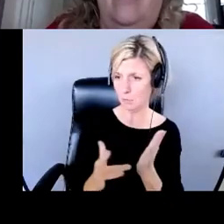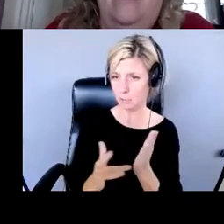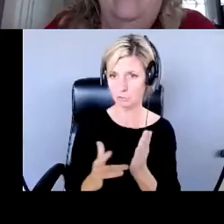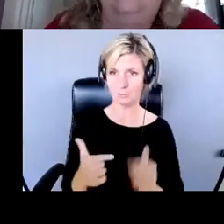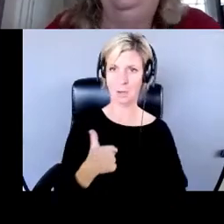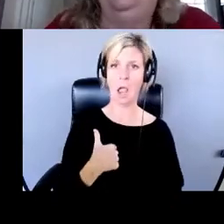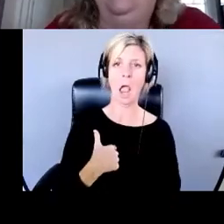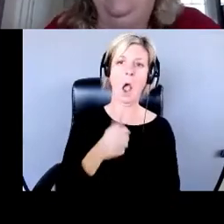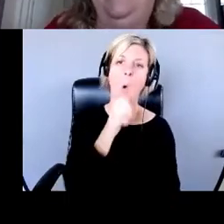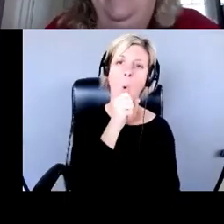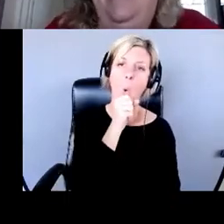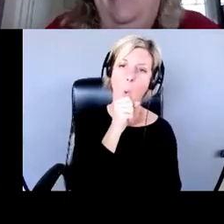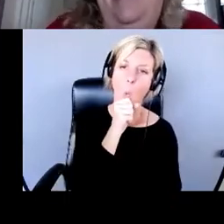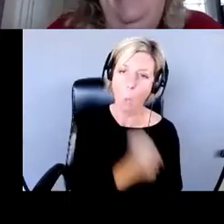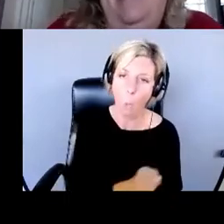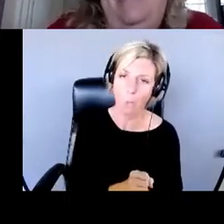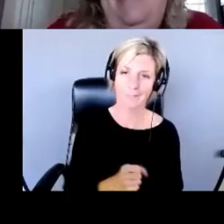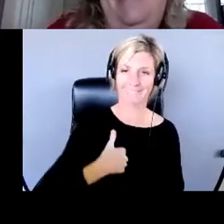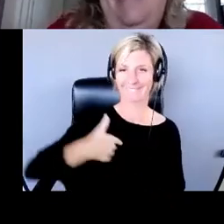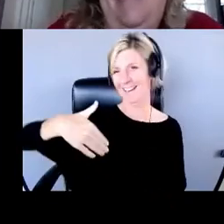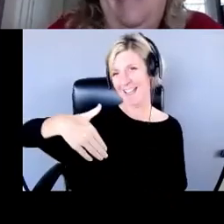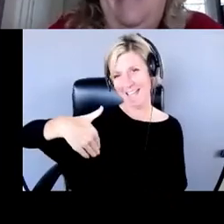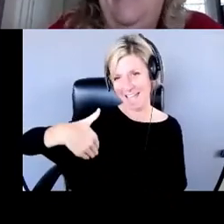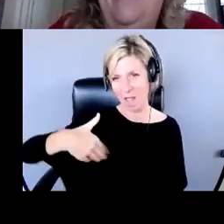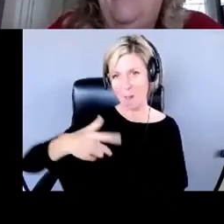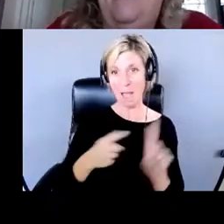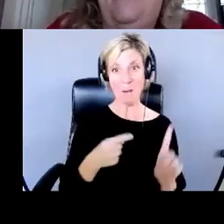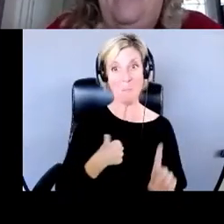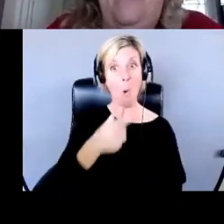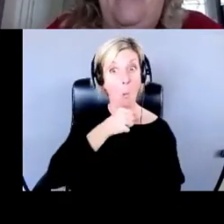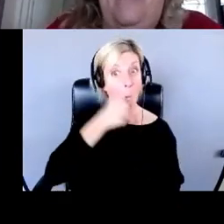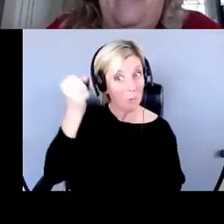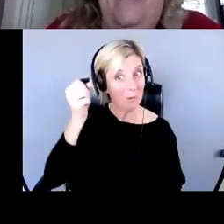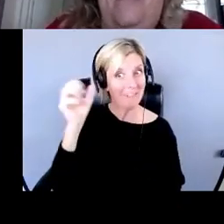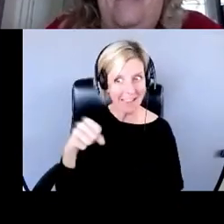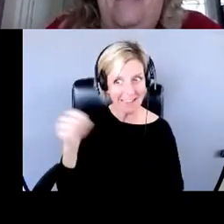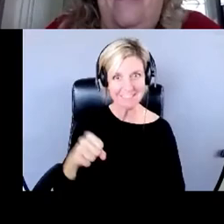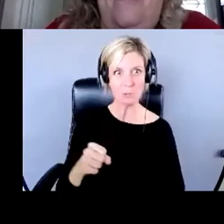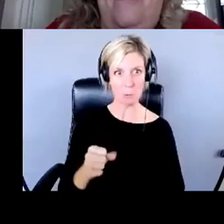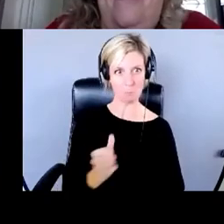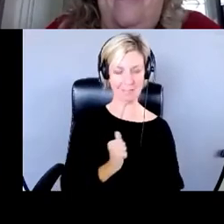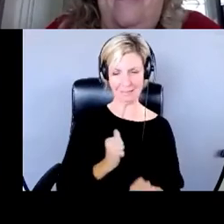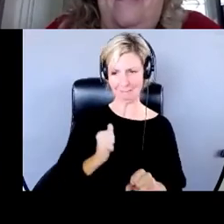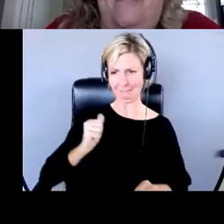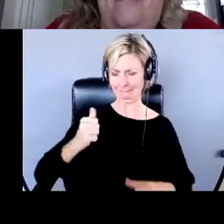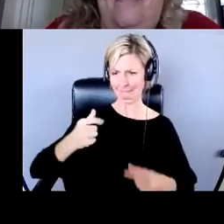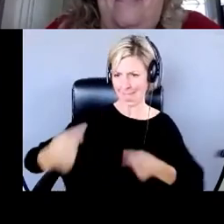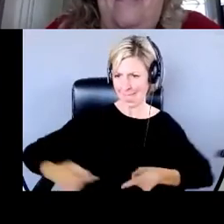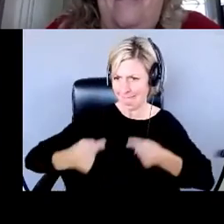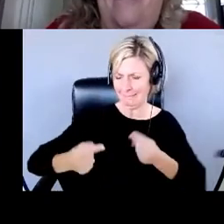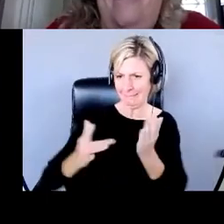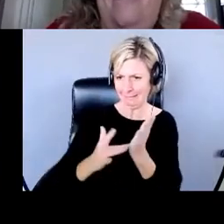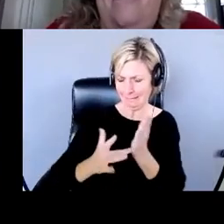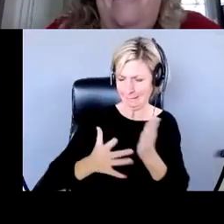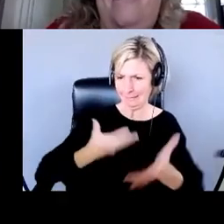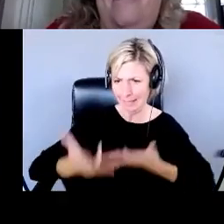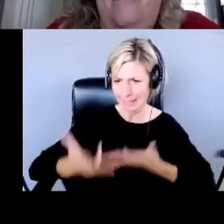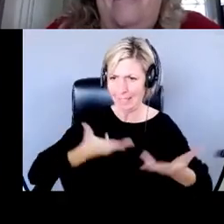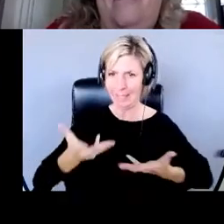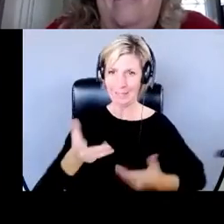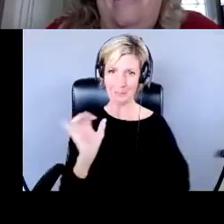So I feel it's really tricky too. So we have to set up a scenario where it's comfortable. And often